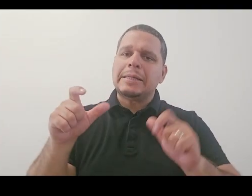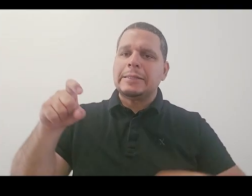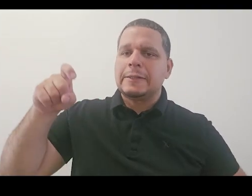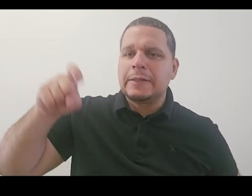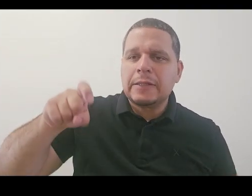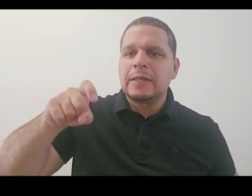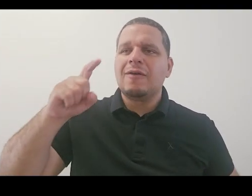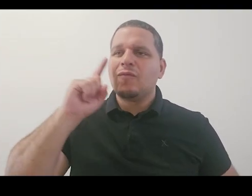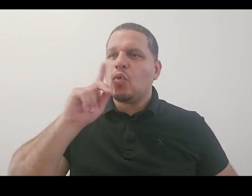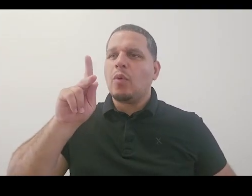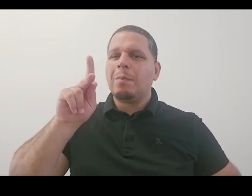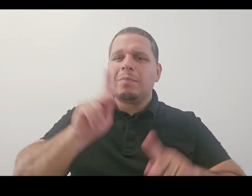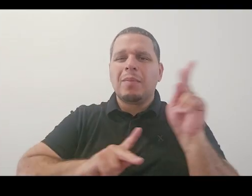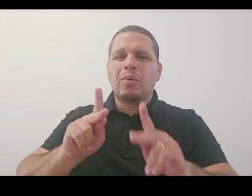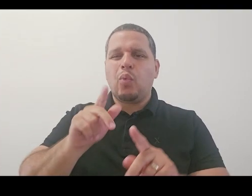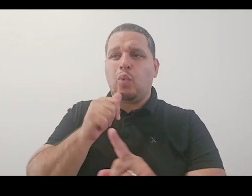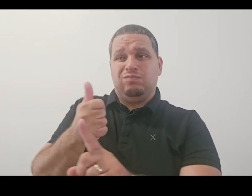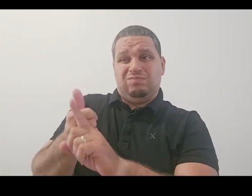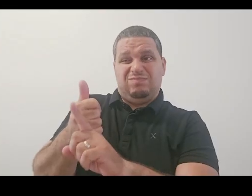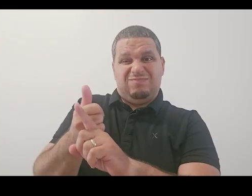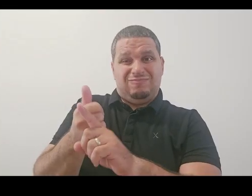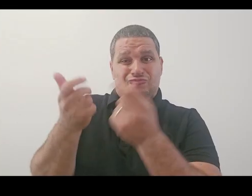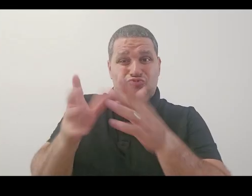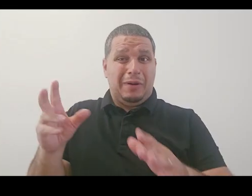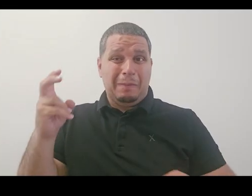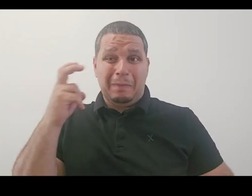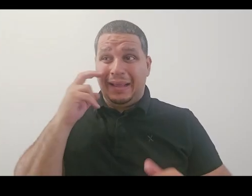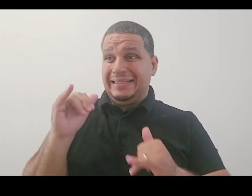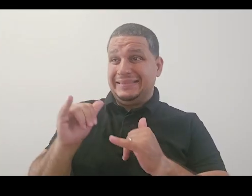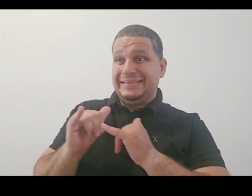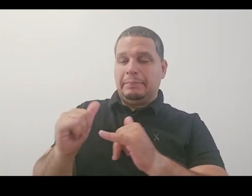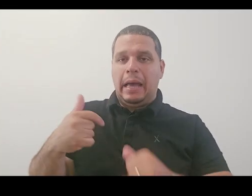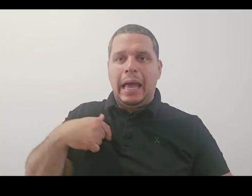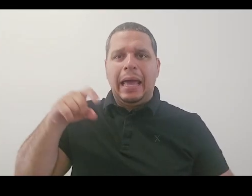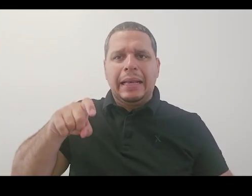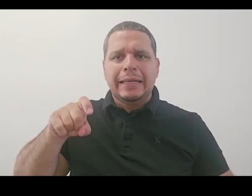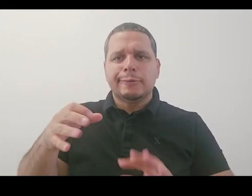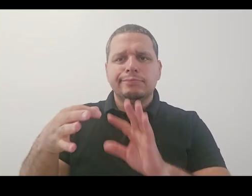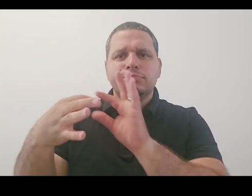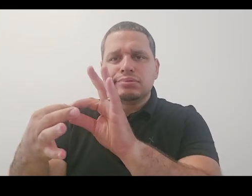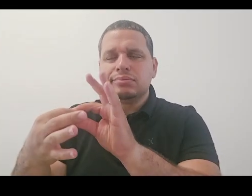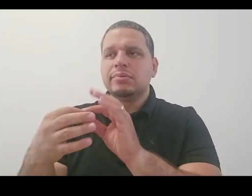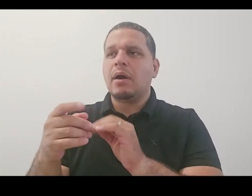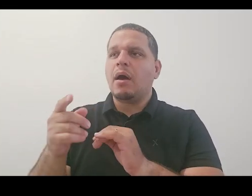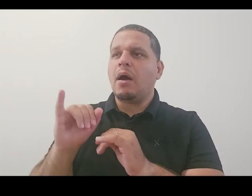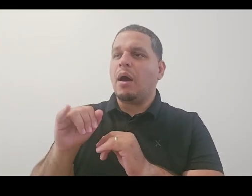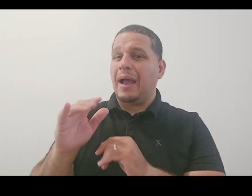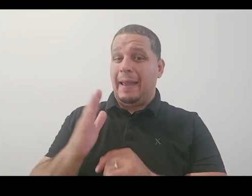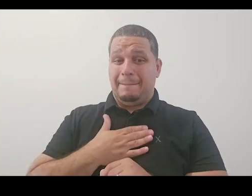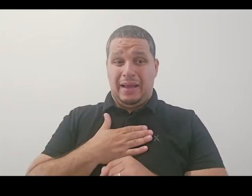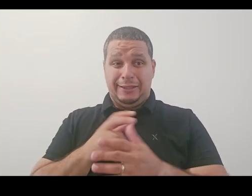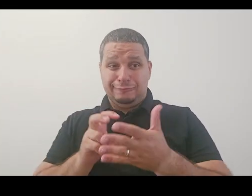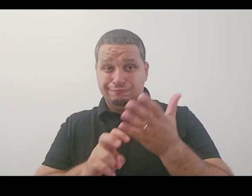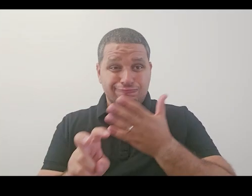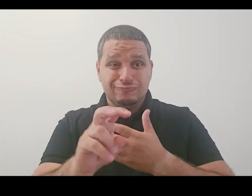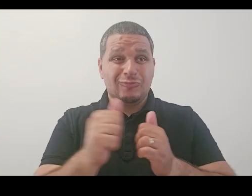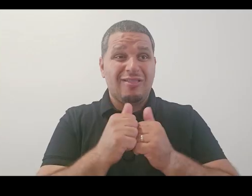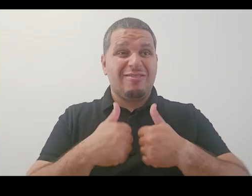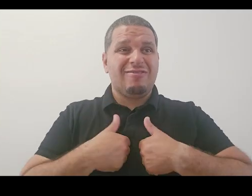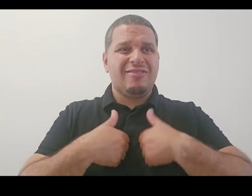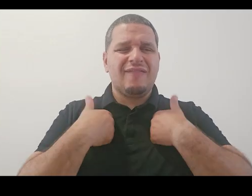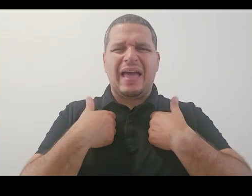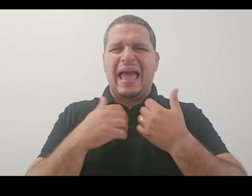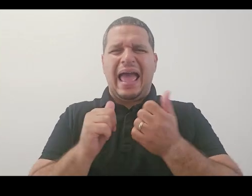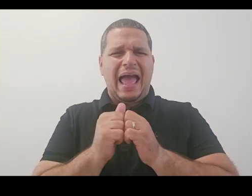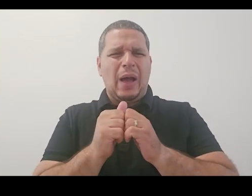for the company of people who were moving through life in the same way that I'm moving through life, and not just how do you